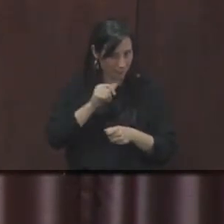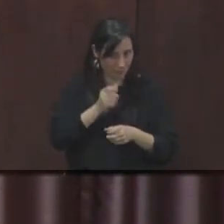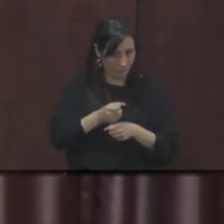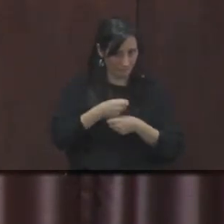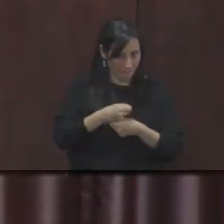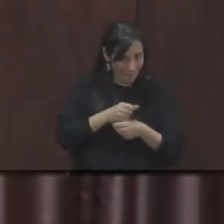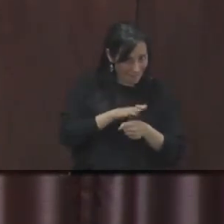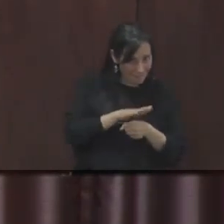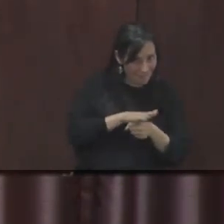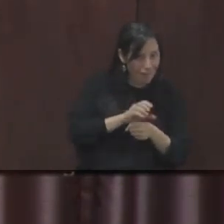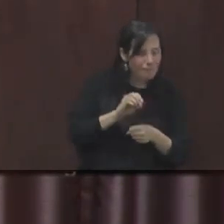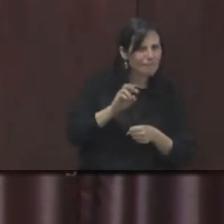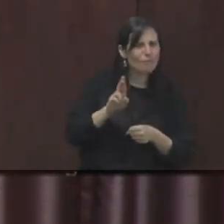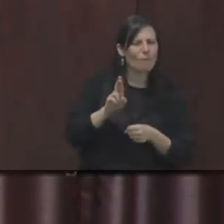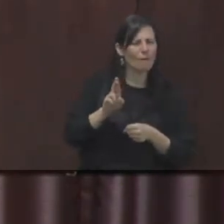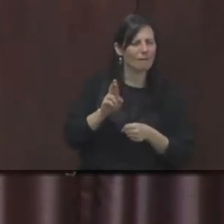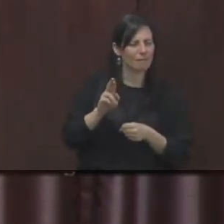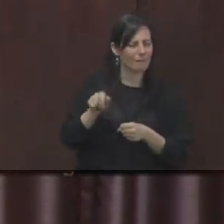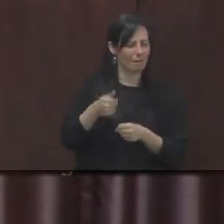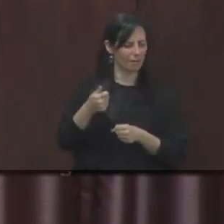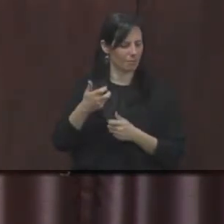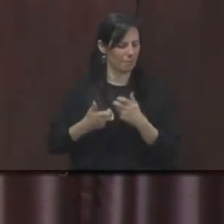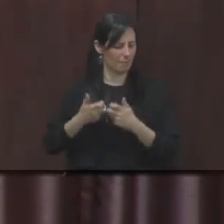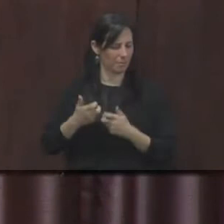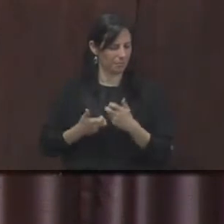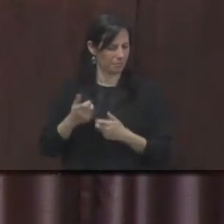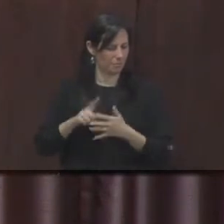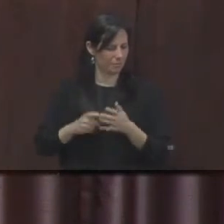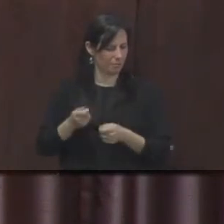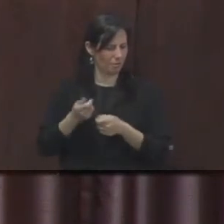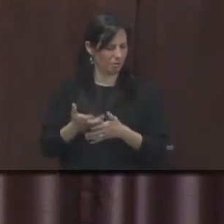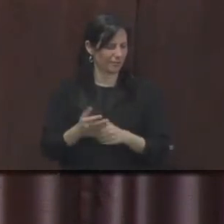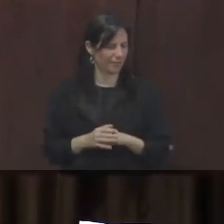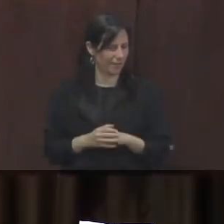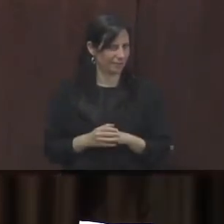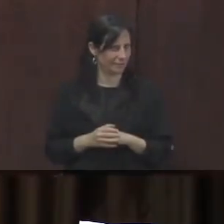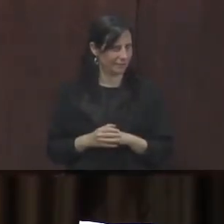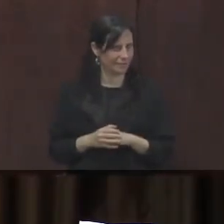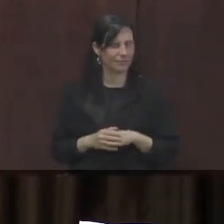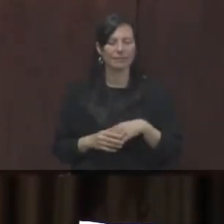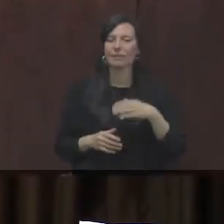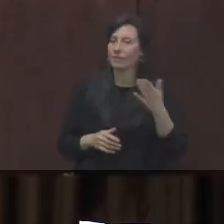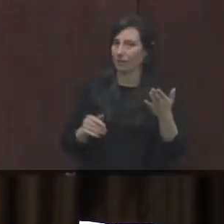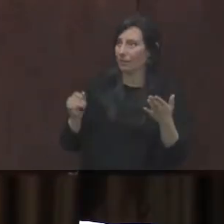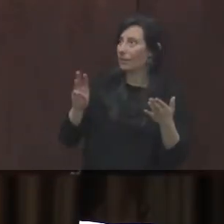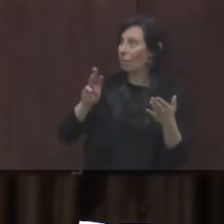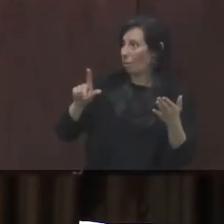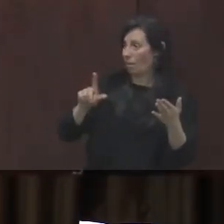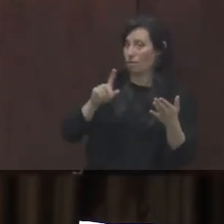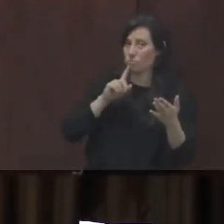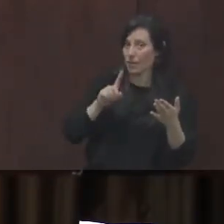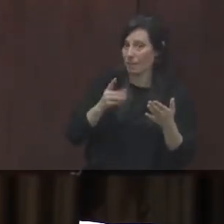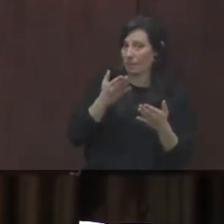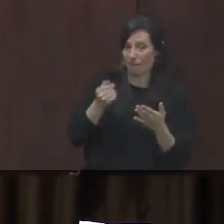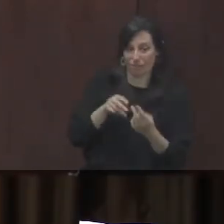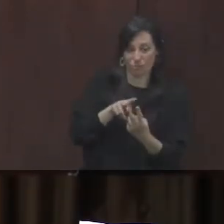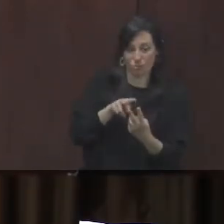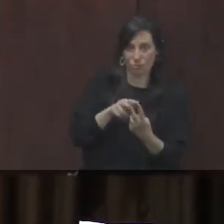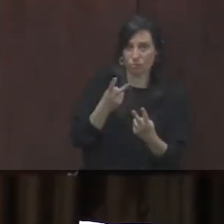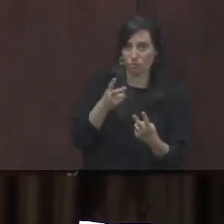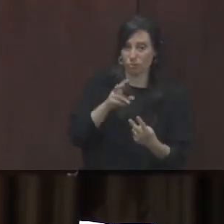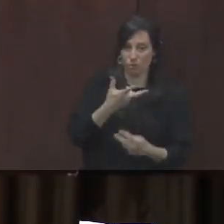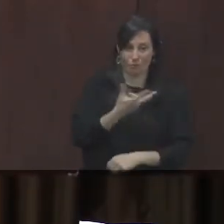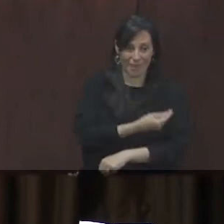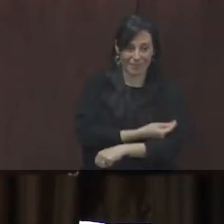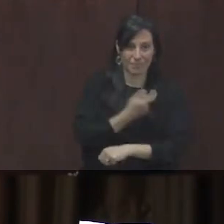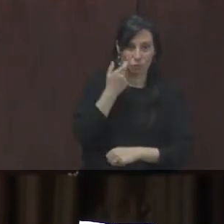challenges happening somewhere in the supply chain? Given that the 2 vaccines were just approved, a lot of it is just ramping up that